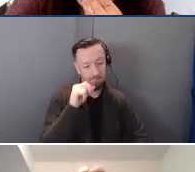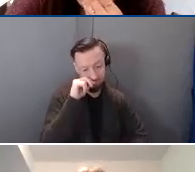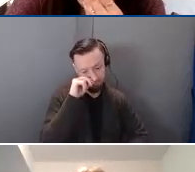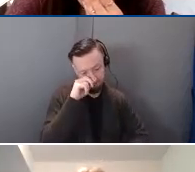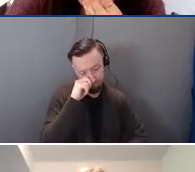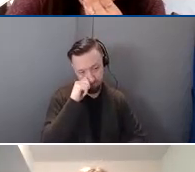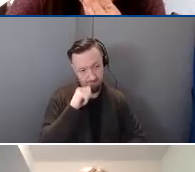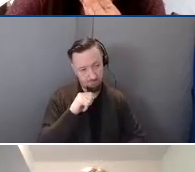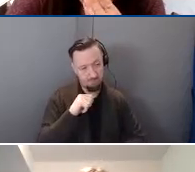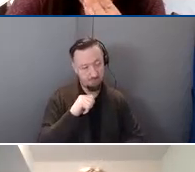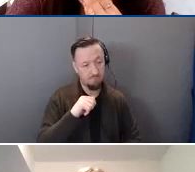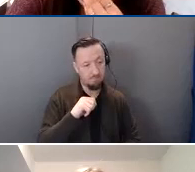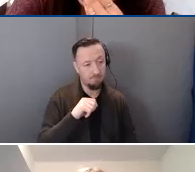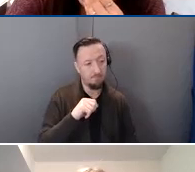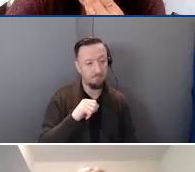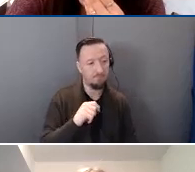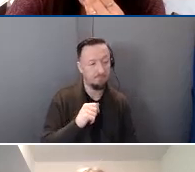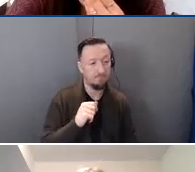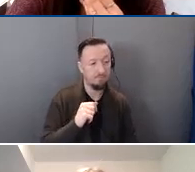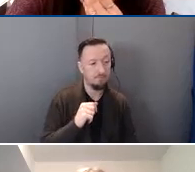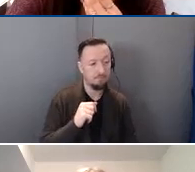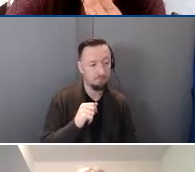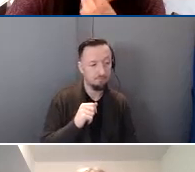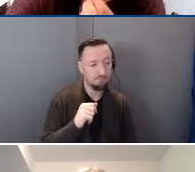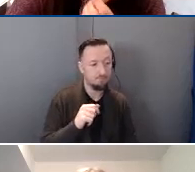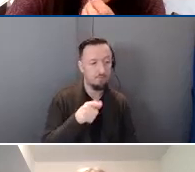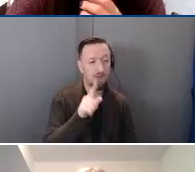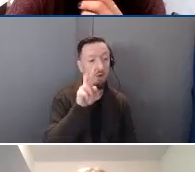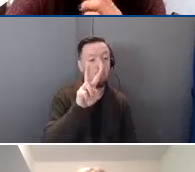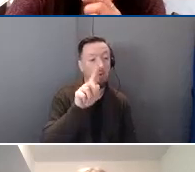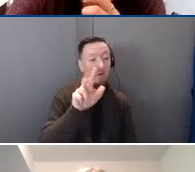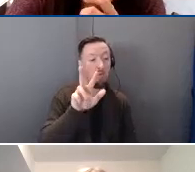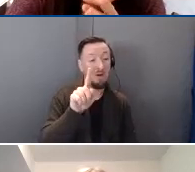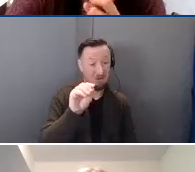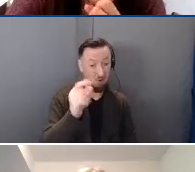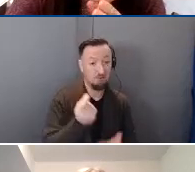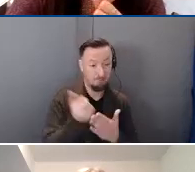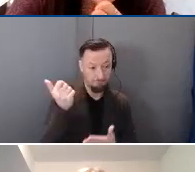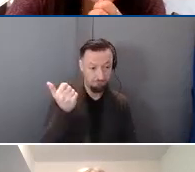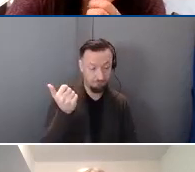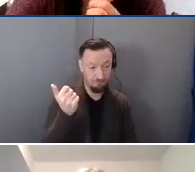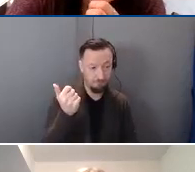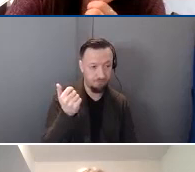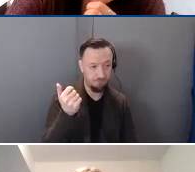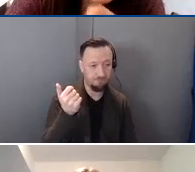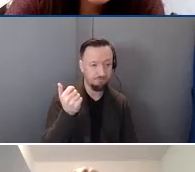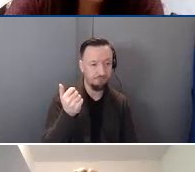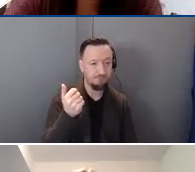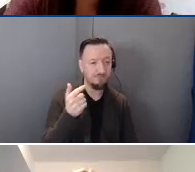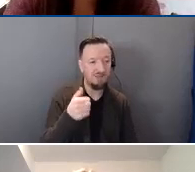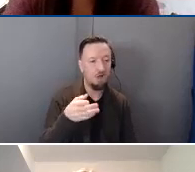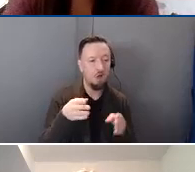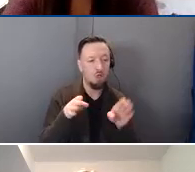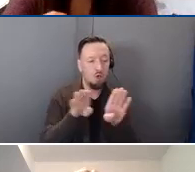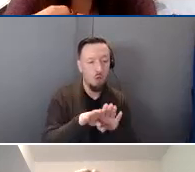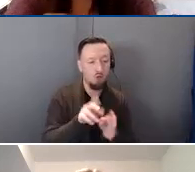So here's our first code, the deletion of 21310. And this is for the closed treatment of a nasal bone